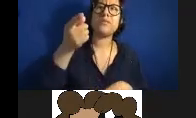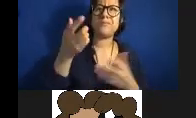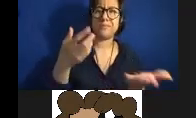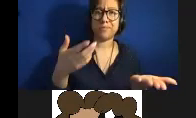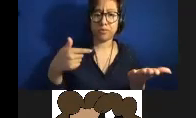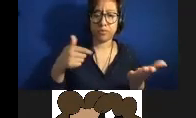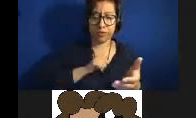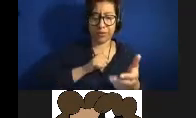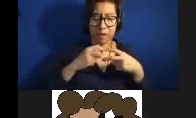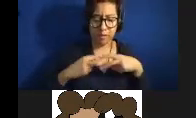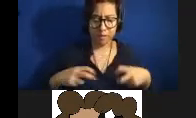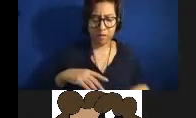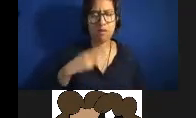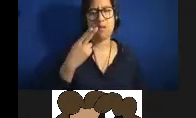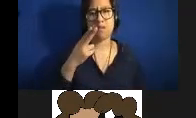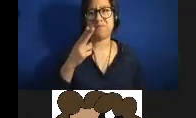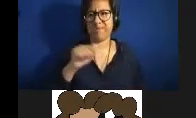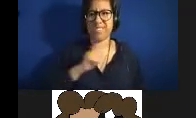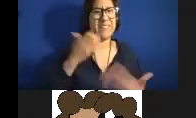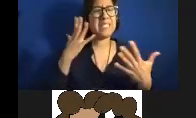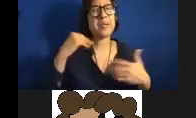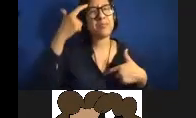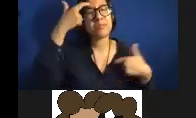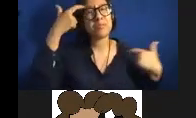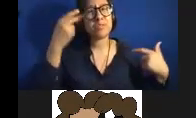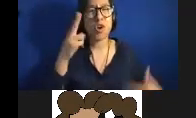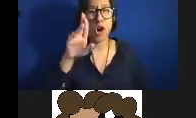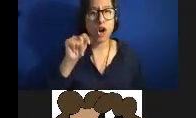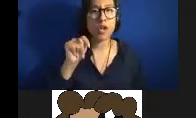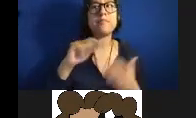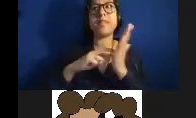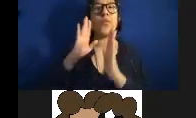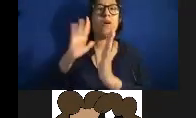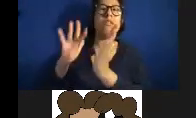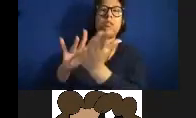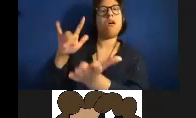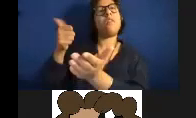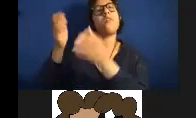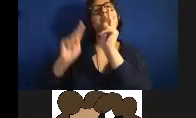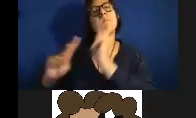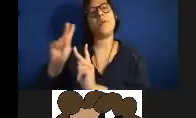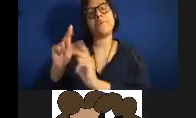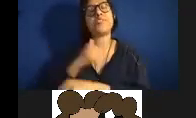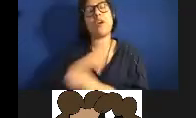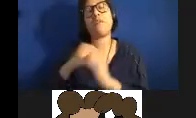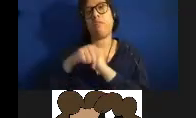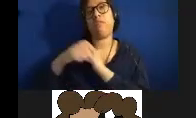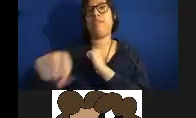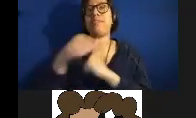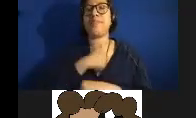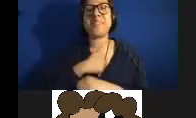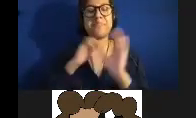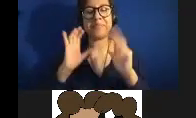hurt someone else as well. So, like, you know, I think organizing helped me do that. Sorry for the long answer.